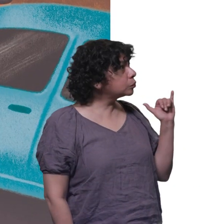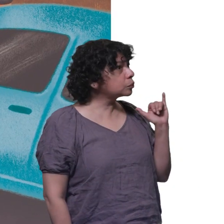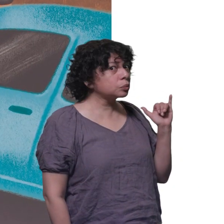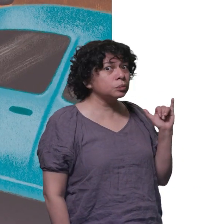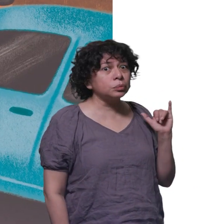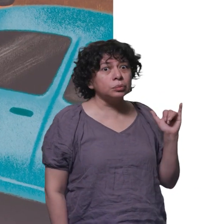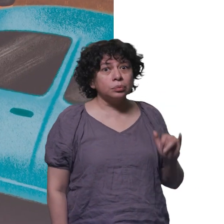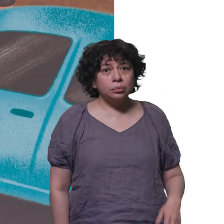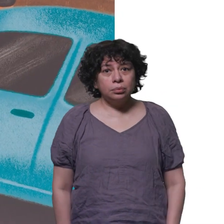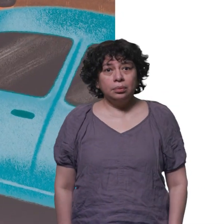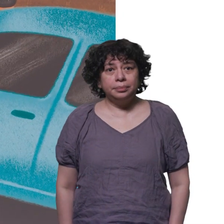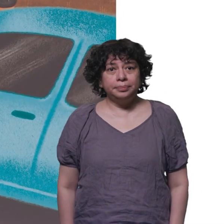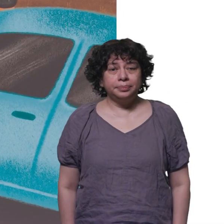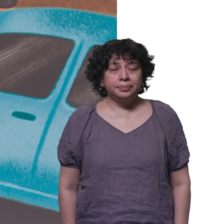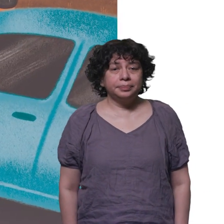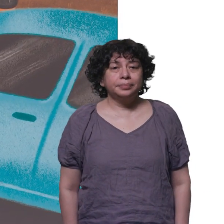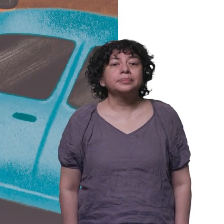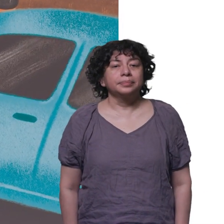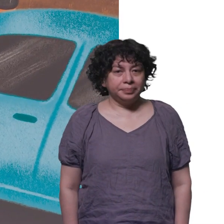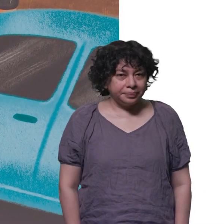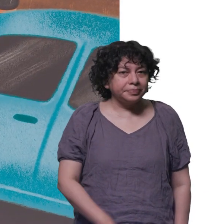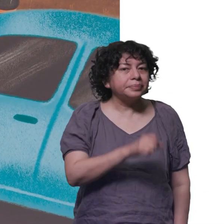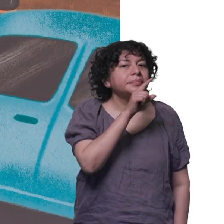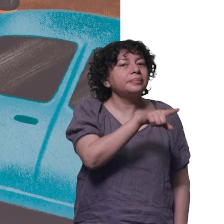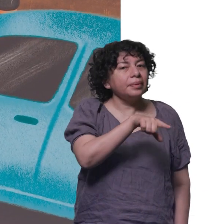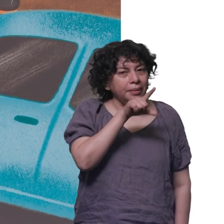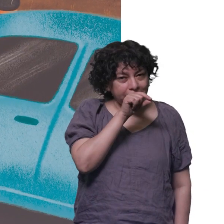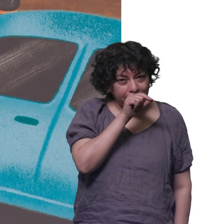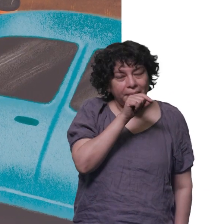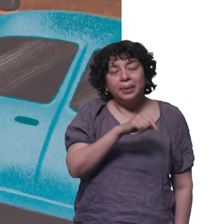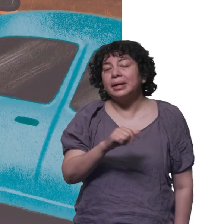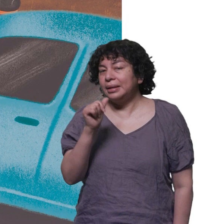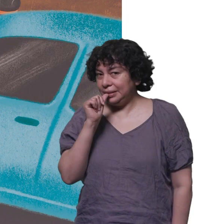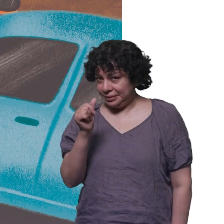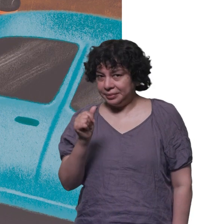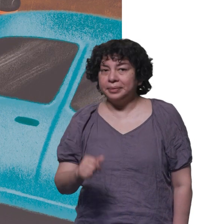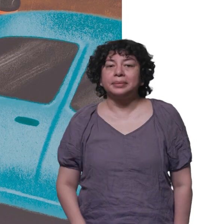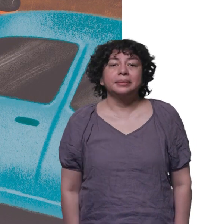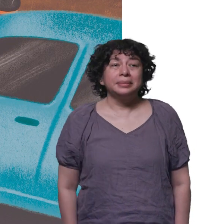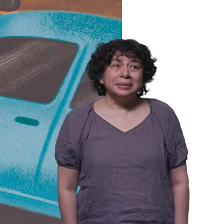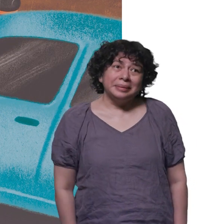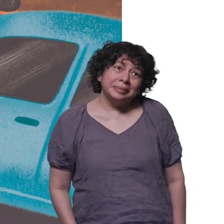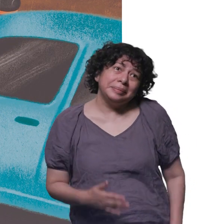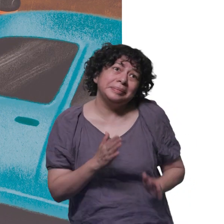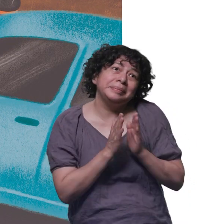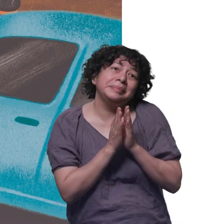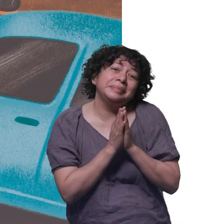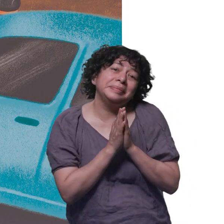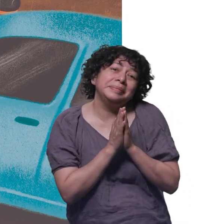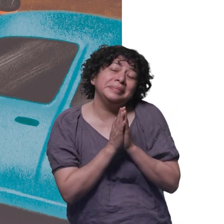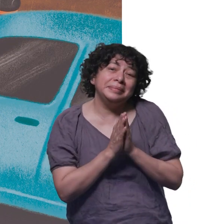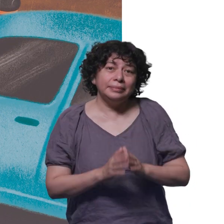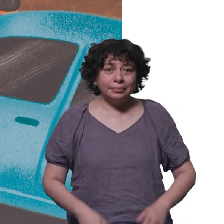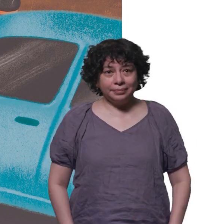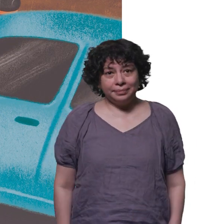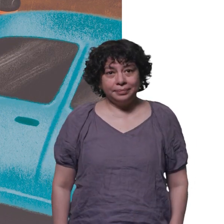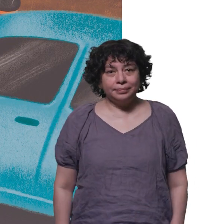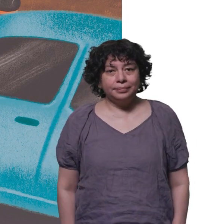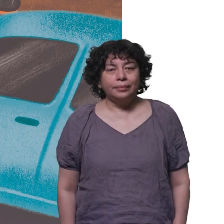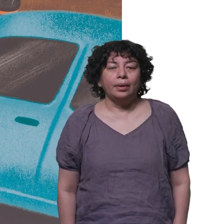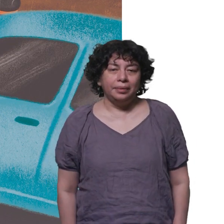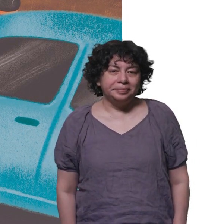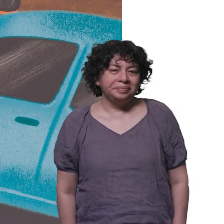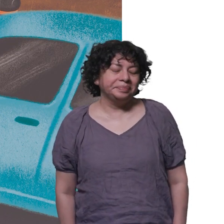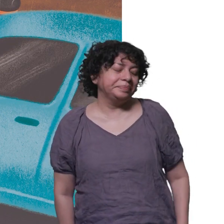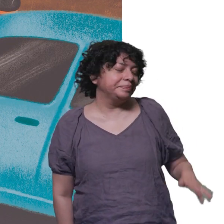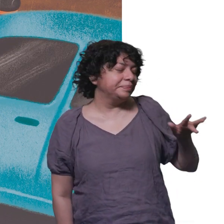Me too, Mommy, Melanie says. También de pollo y una avena pretty, please. My